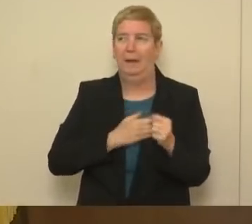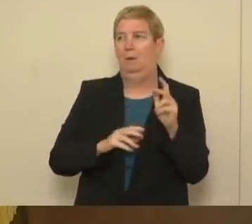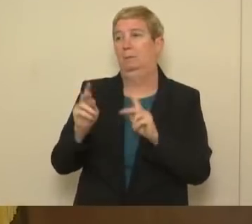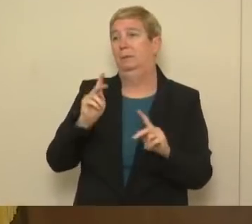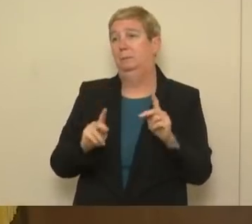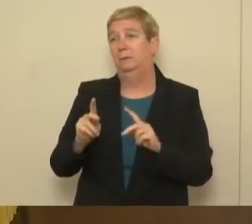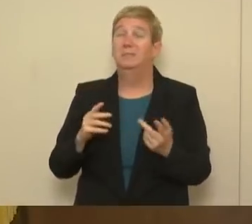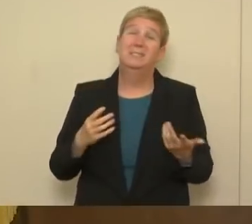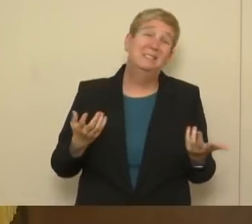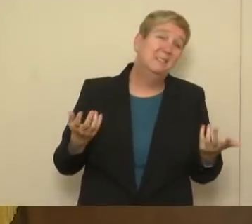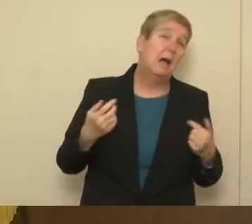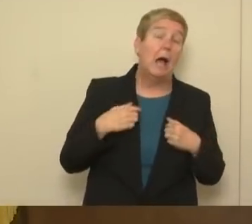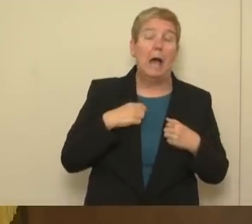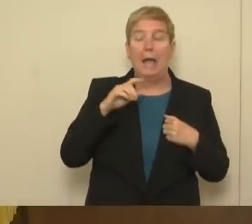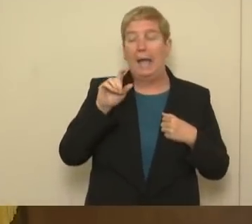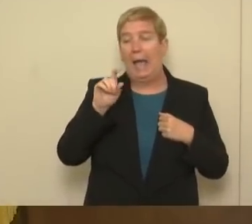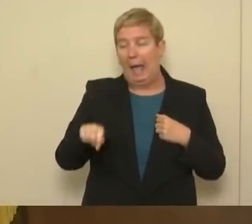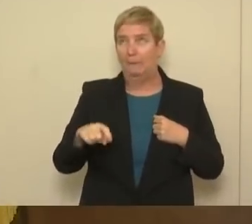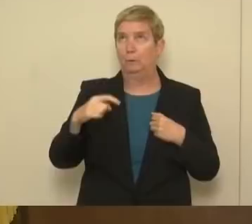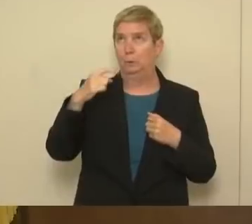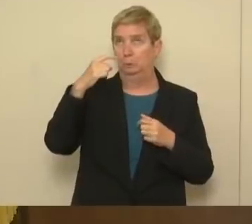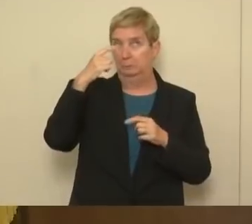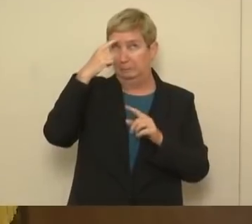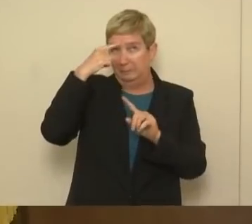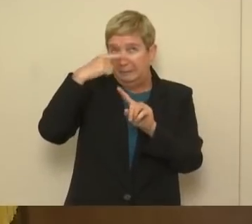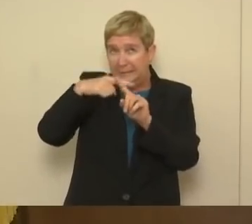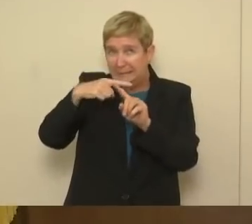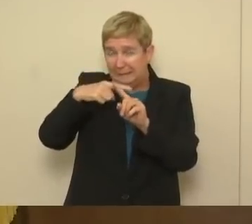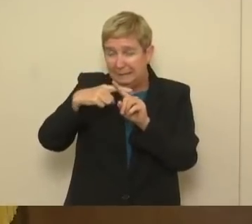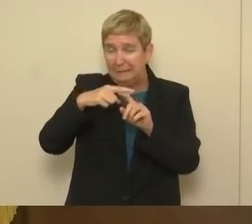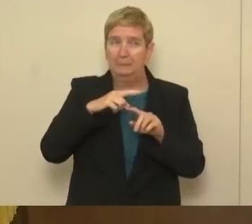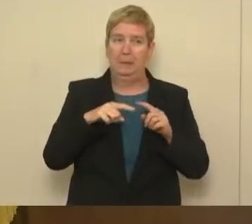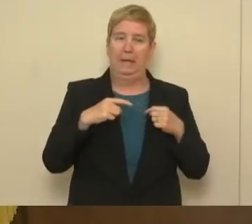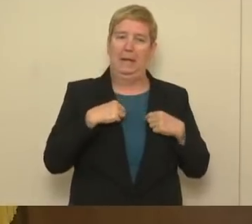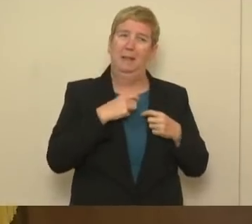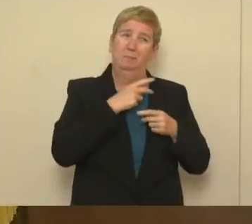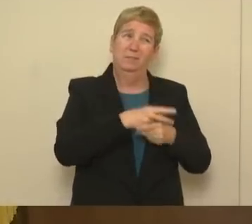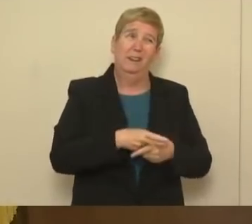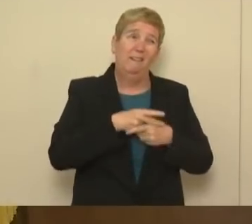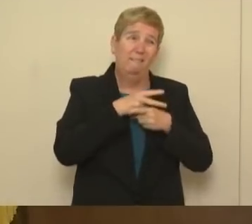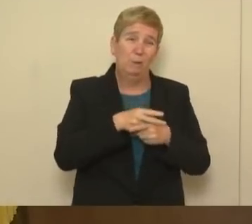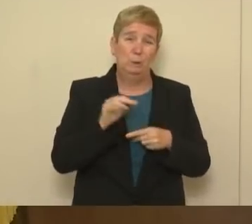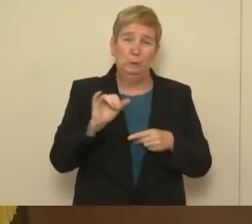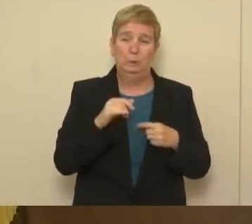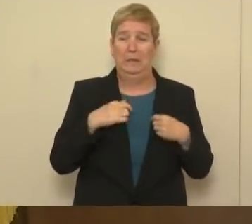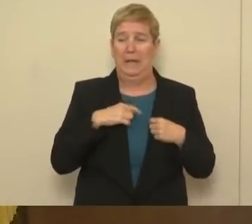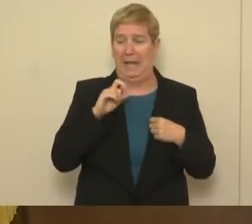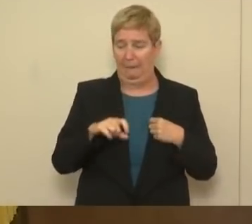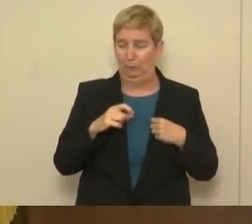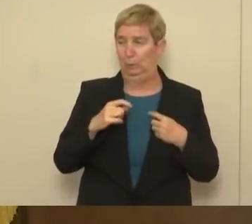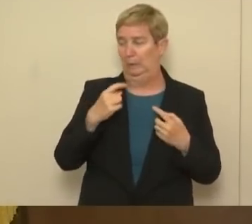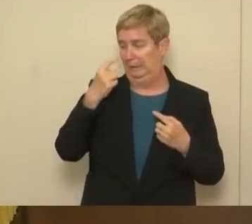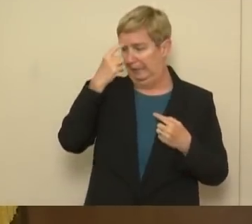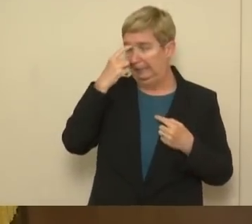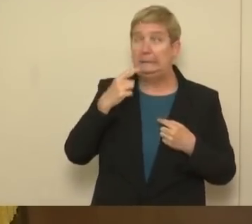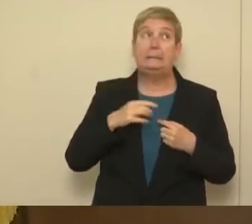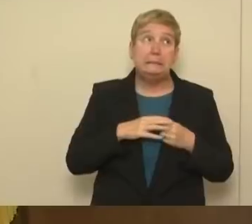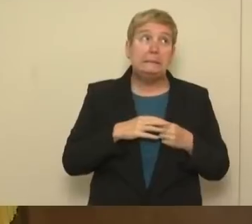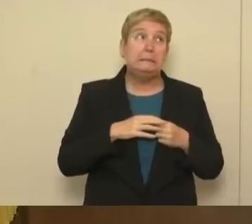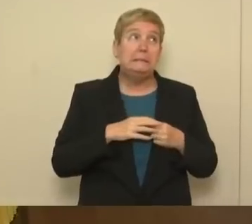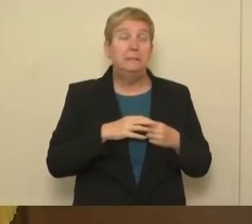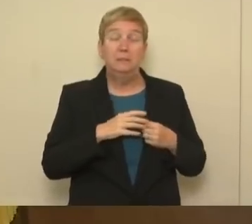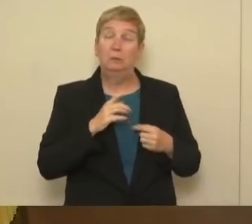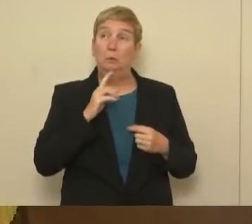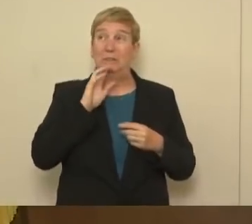I have to be cautiously optimistic that they'll do something. But for New Mexicans watching, I also have to be a realist